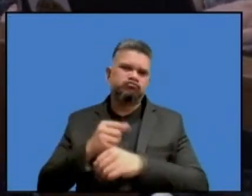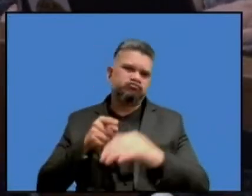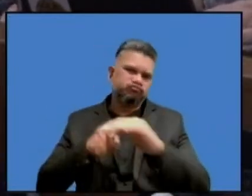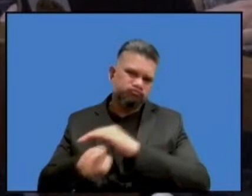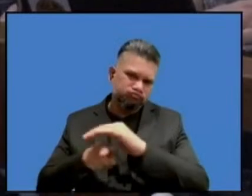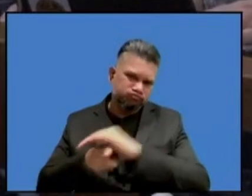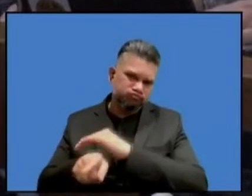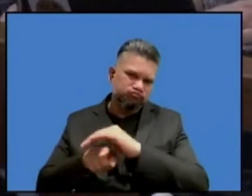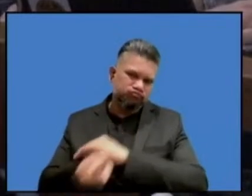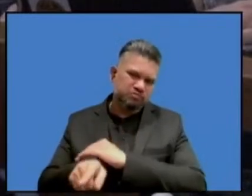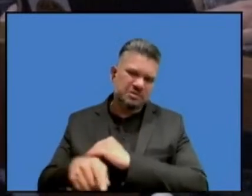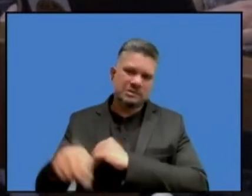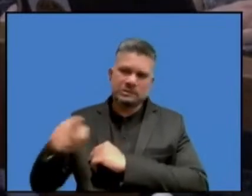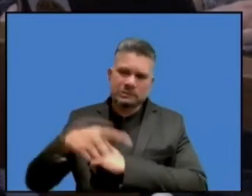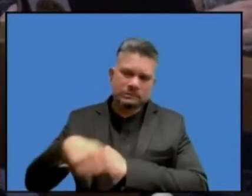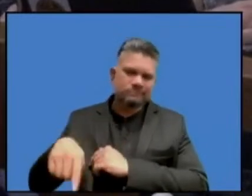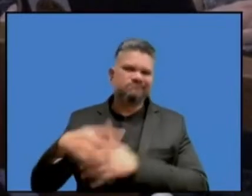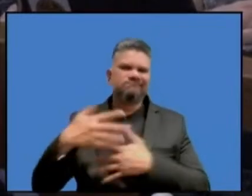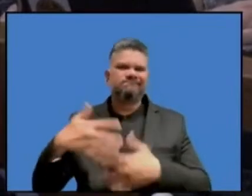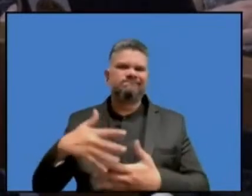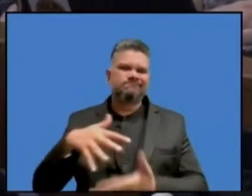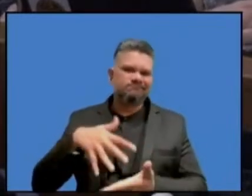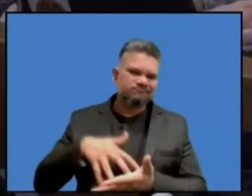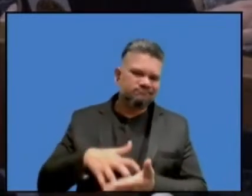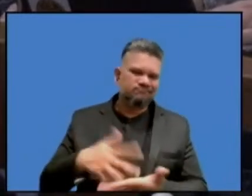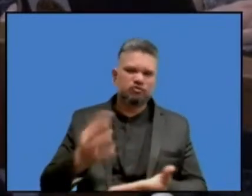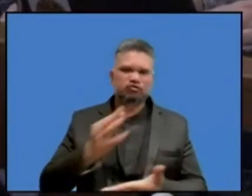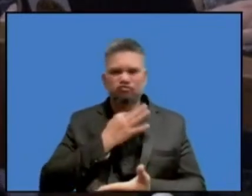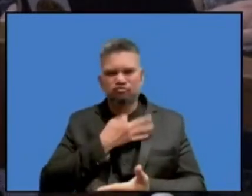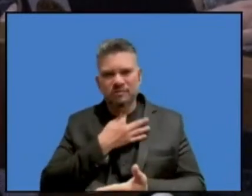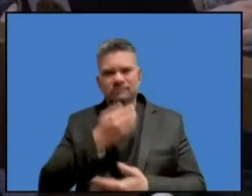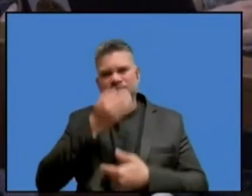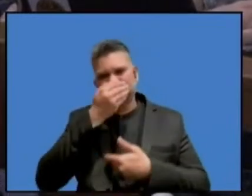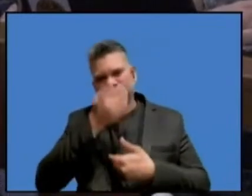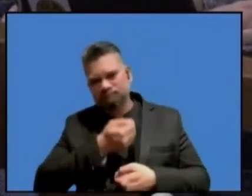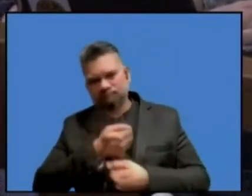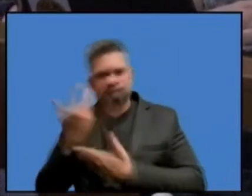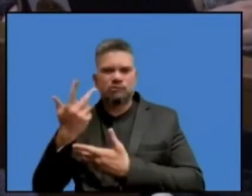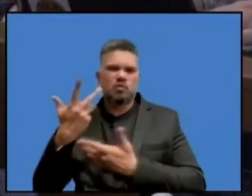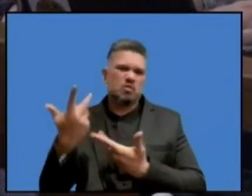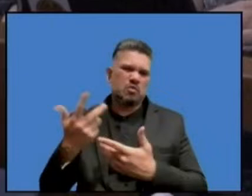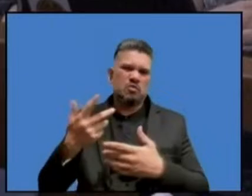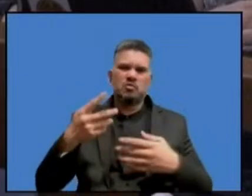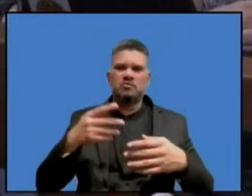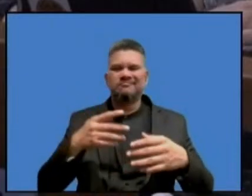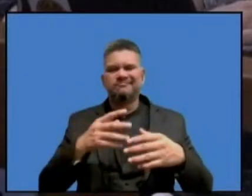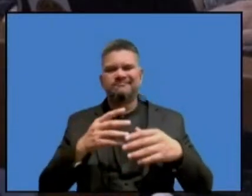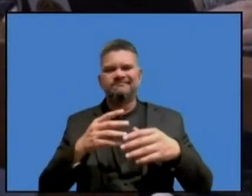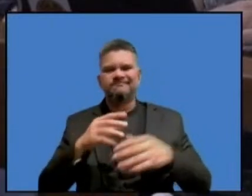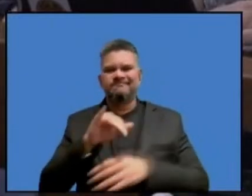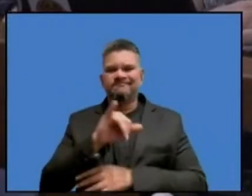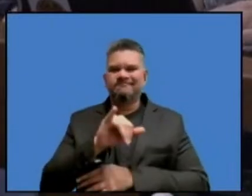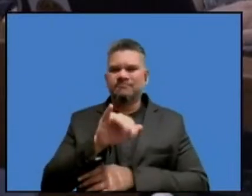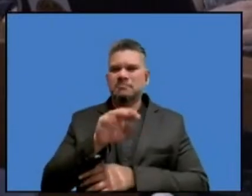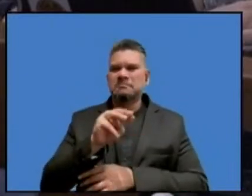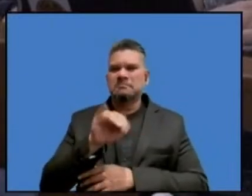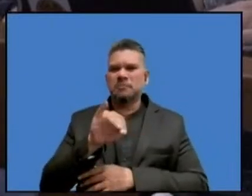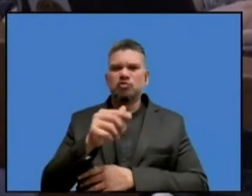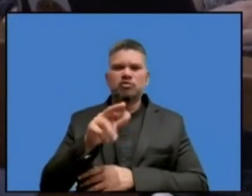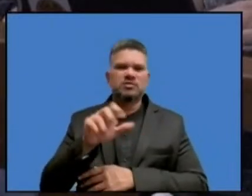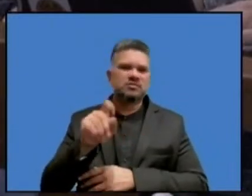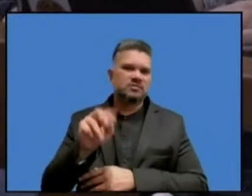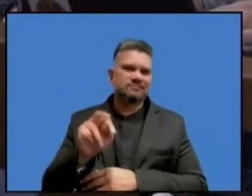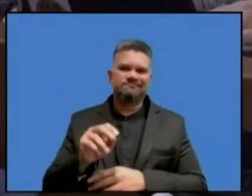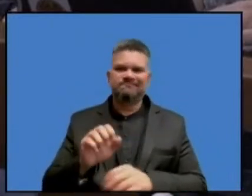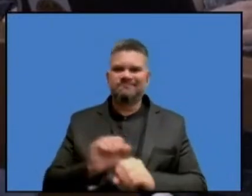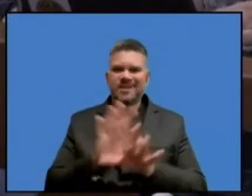highly vulnerable to trafficking and irregular migration. This vulnerability is exacerbated by their inability to obtain